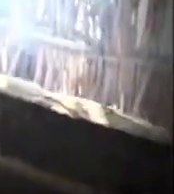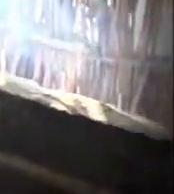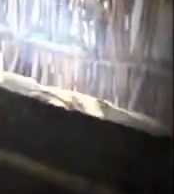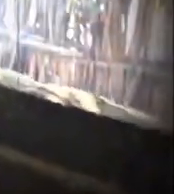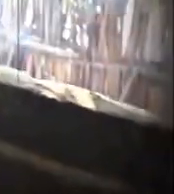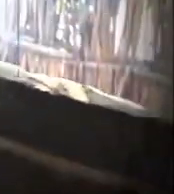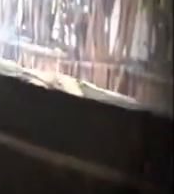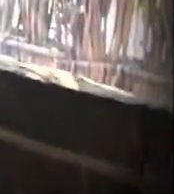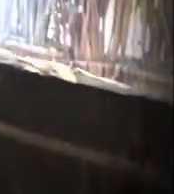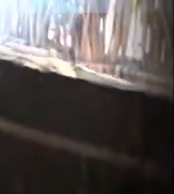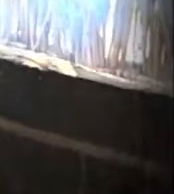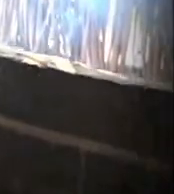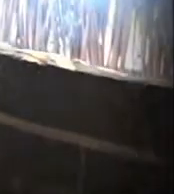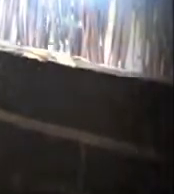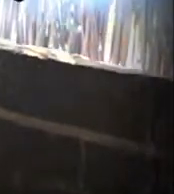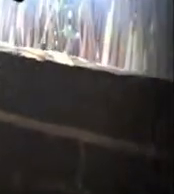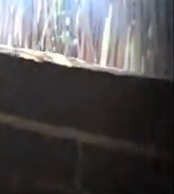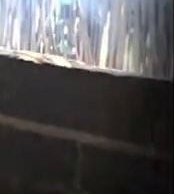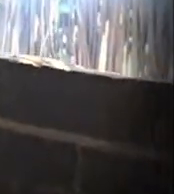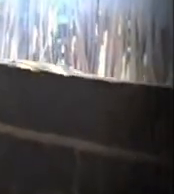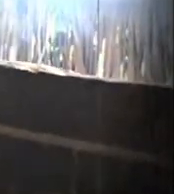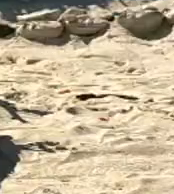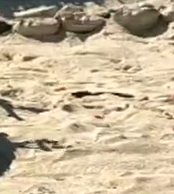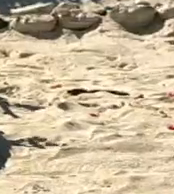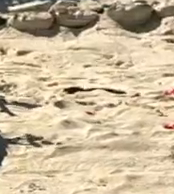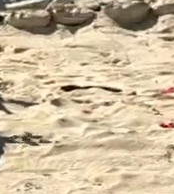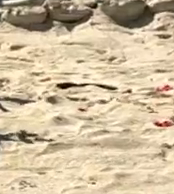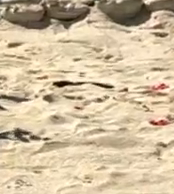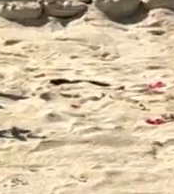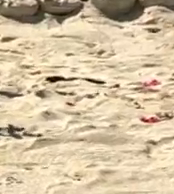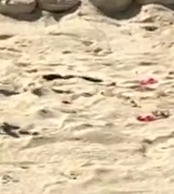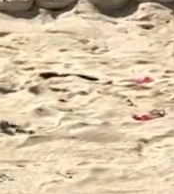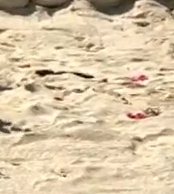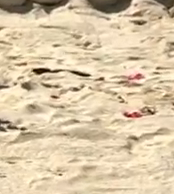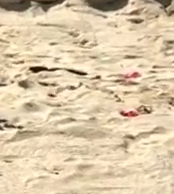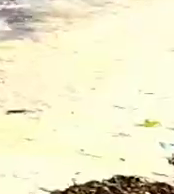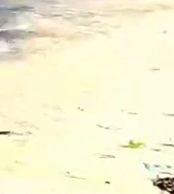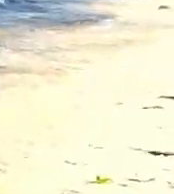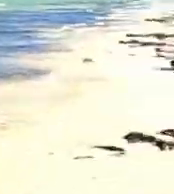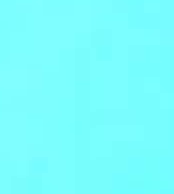Wali unapopika inatakana uwe uko half cooked. Bageri.